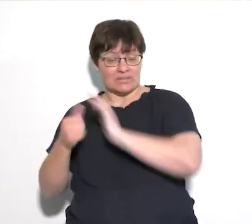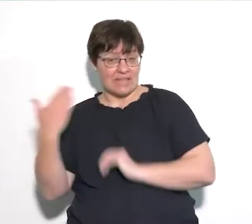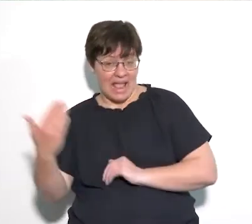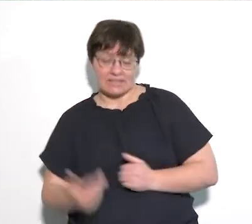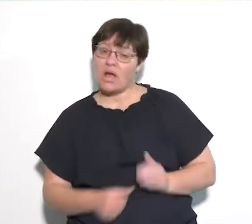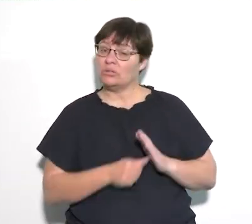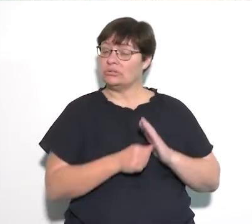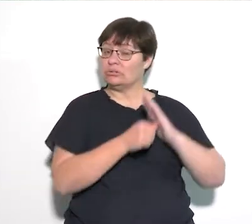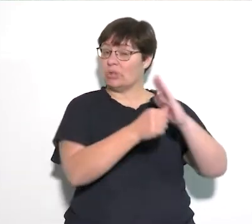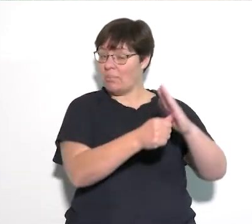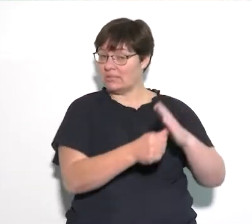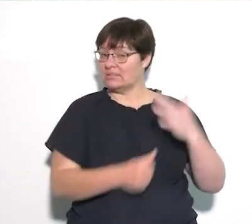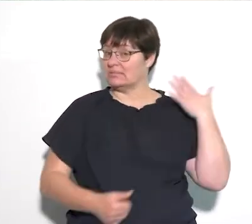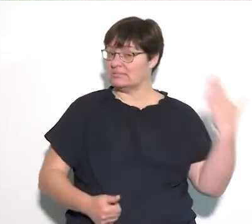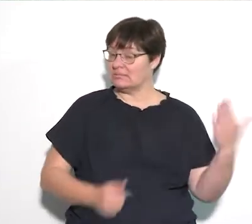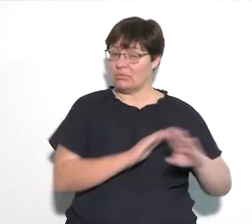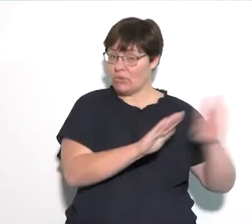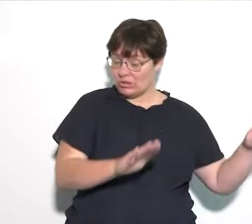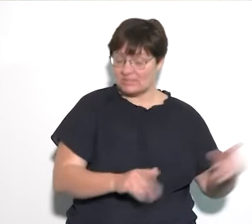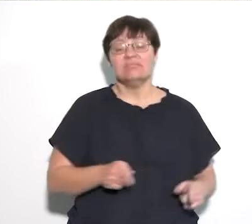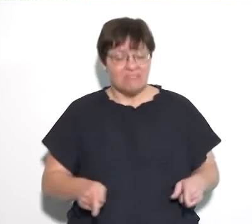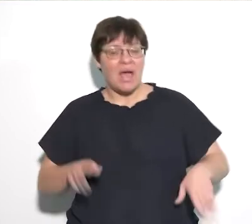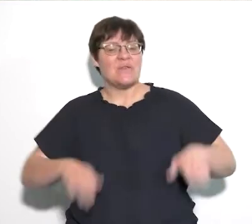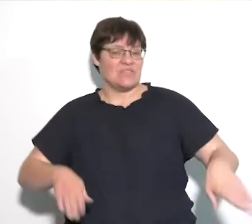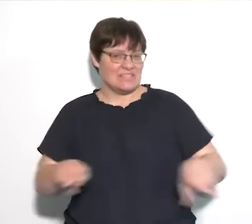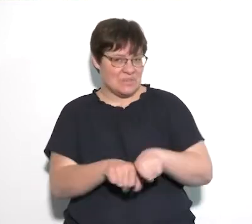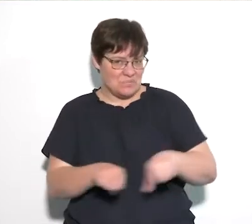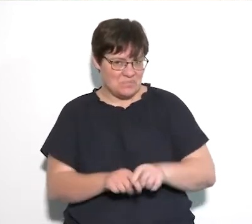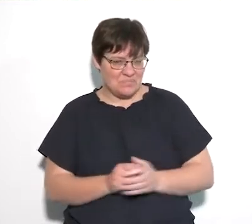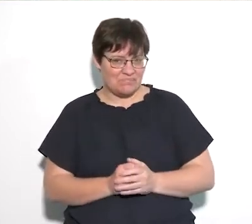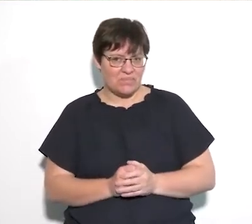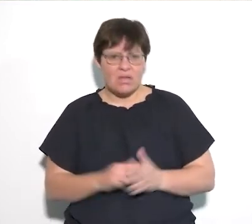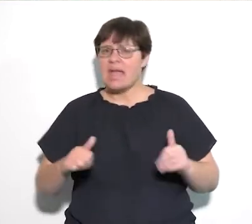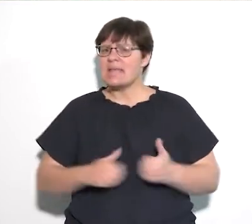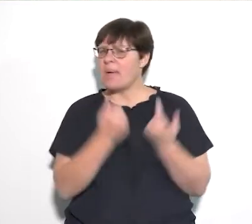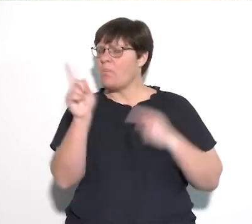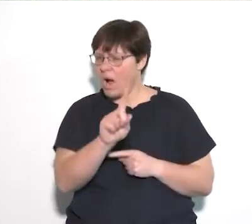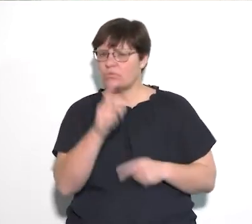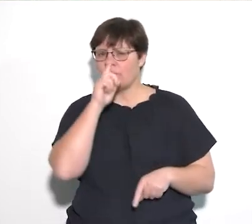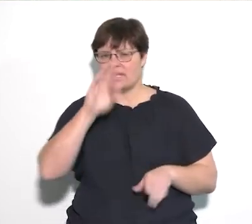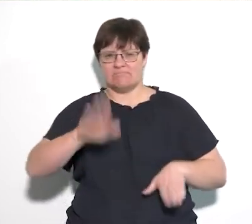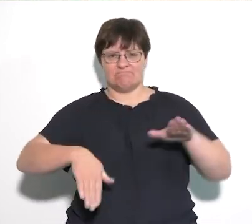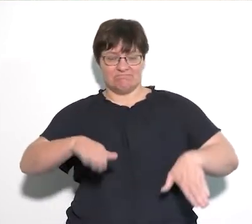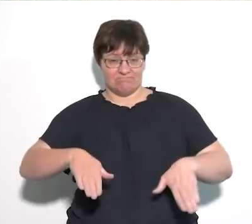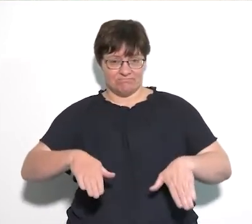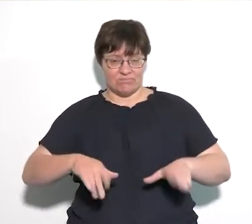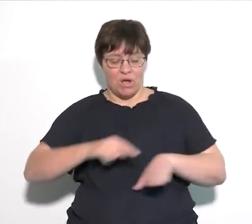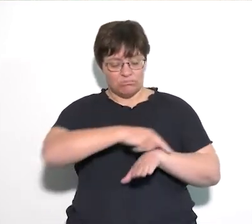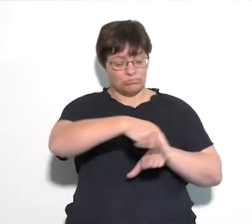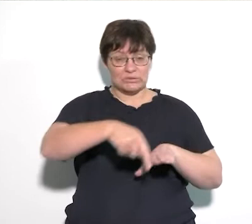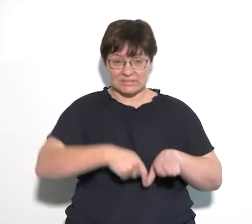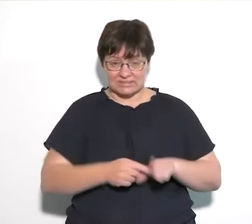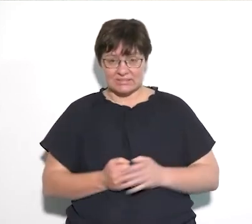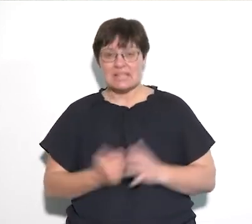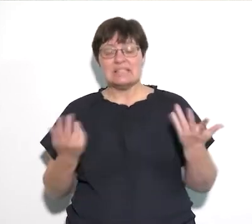hands, legs and feet. To play this game, you are going to need a set of footprints and you are going